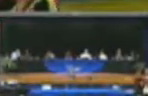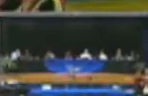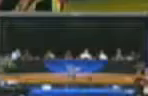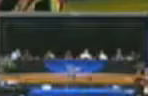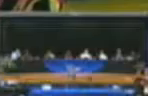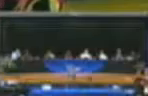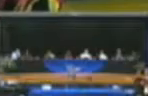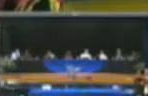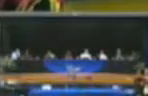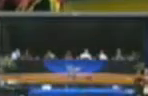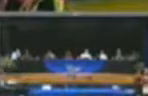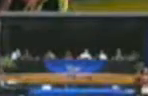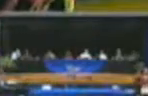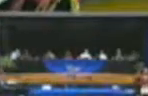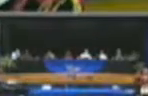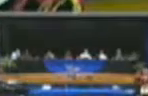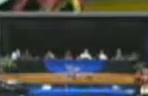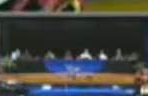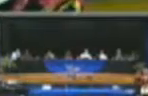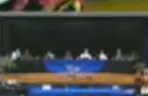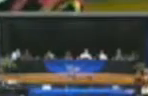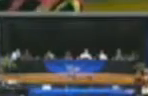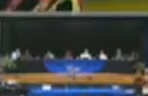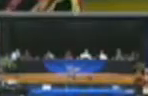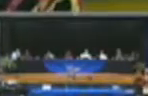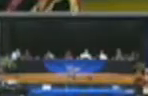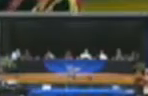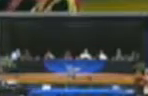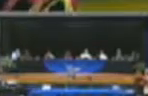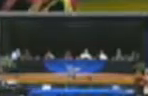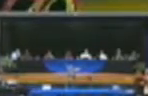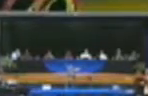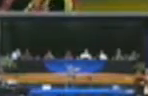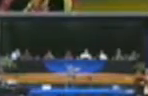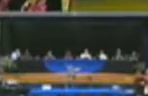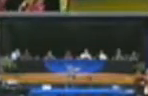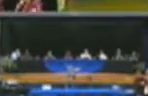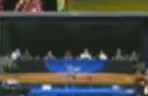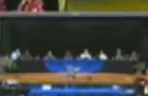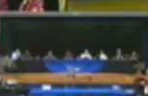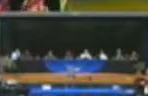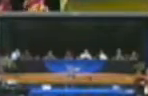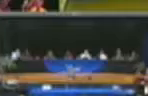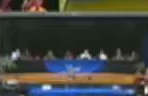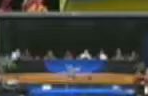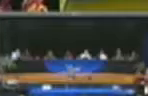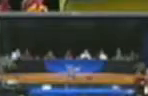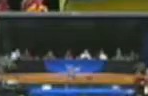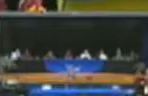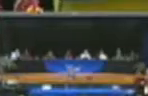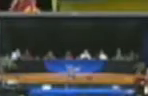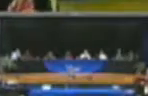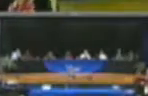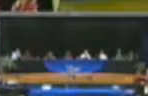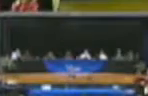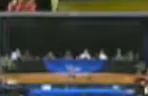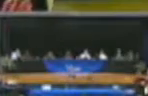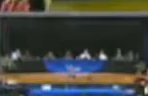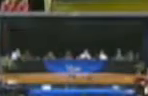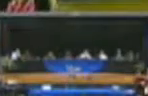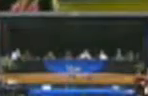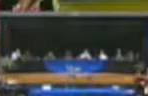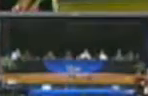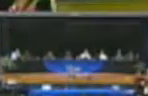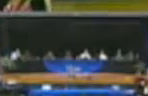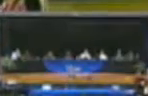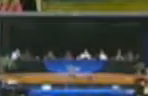and experience the democratic process in action. Those actions resulted in Stephen Tyree's name being selected as one of the